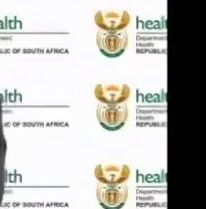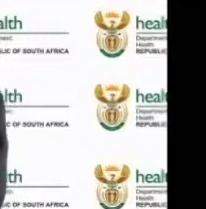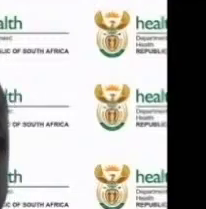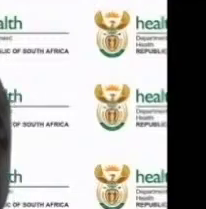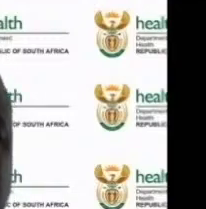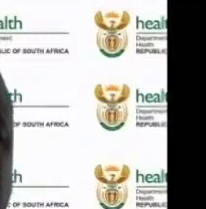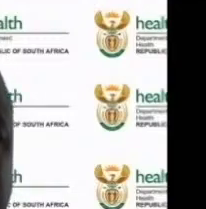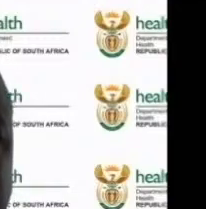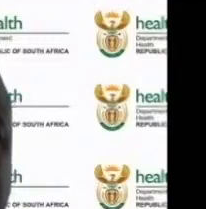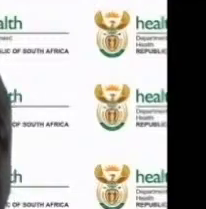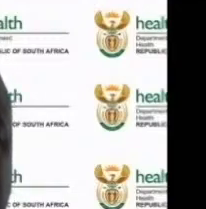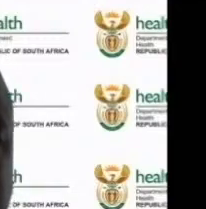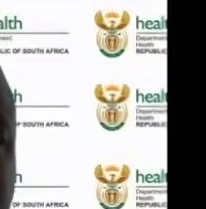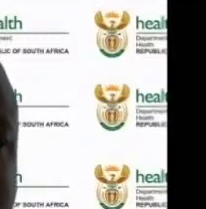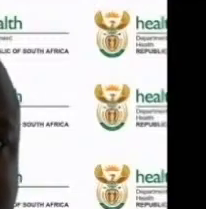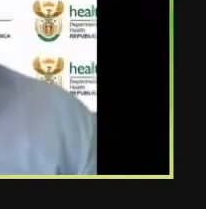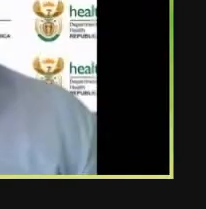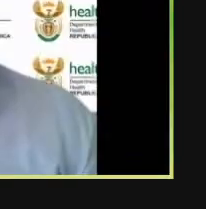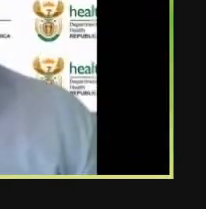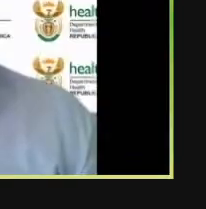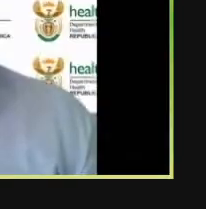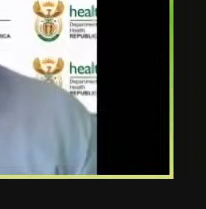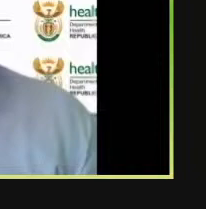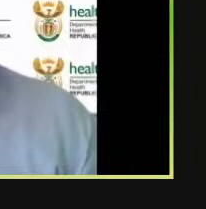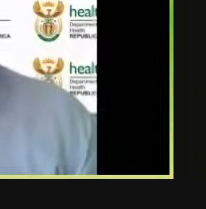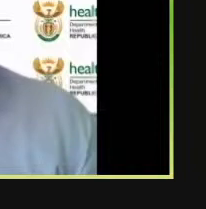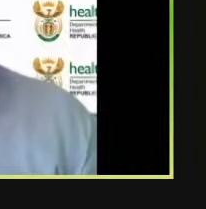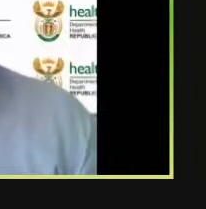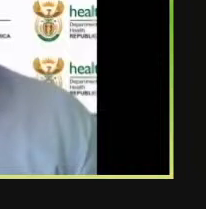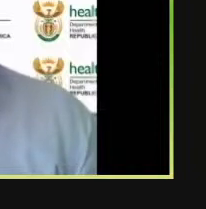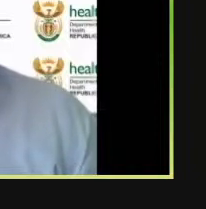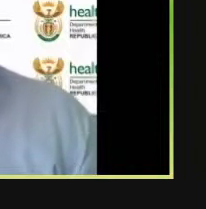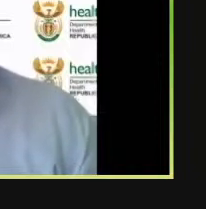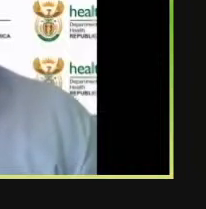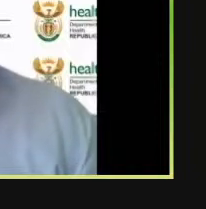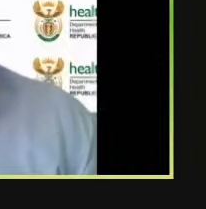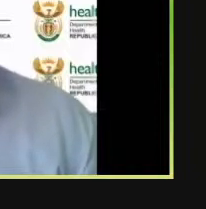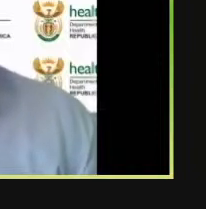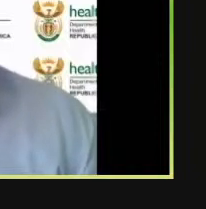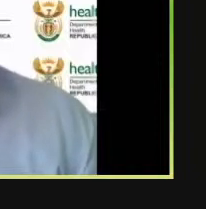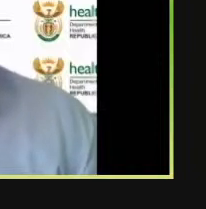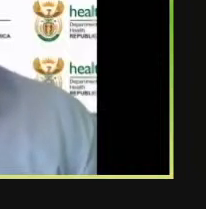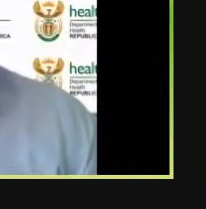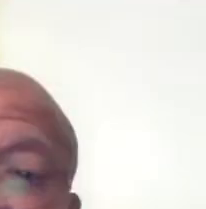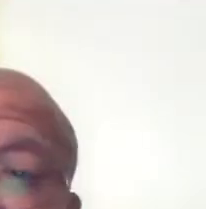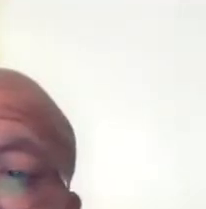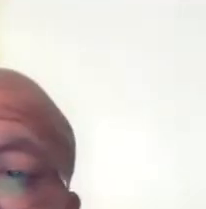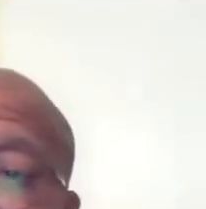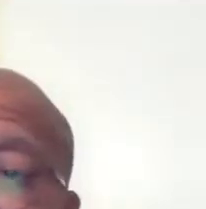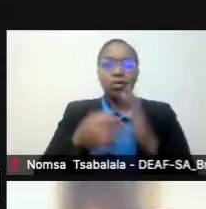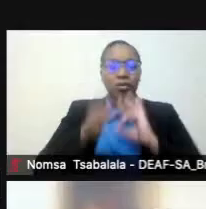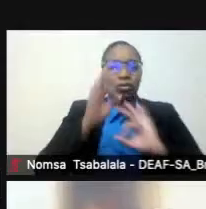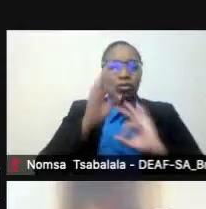any time, I'm going to call upon Mr. Morewa to give us the national picture. Over to Mr. Morewa.